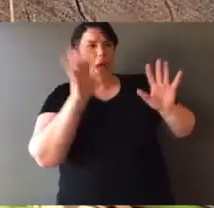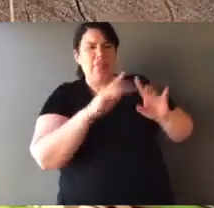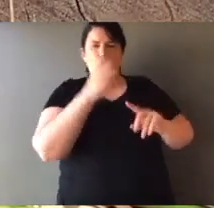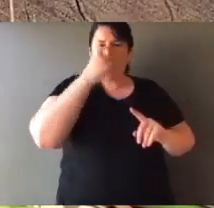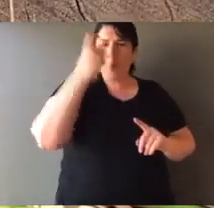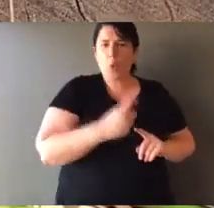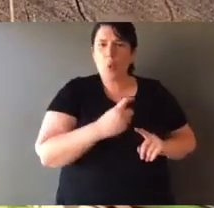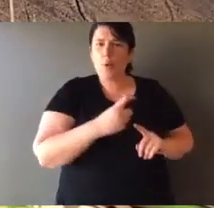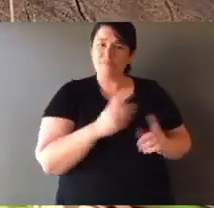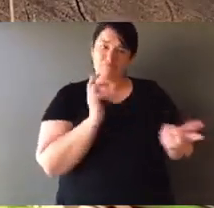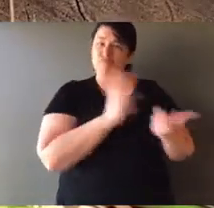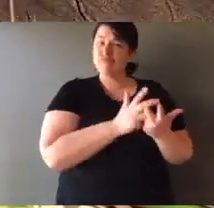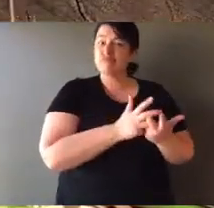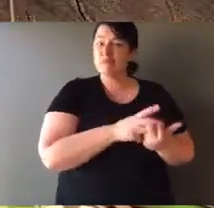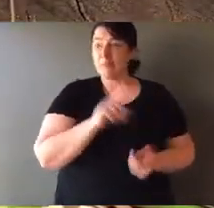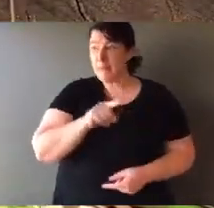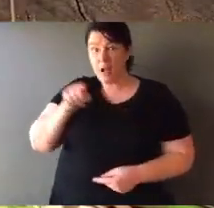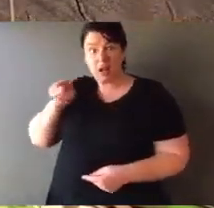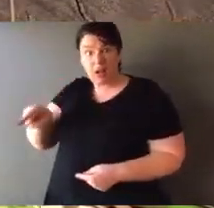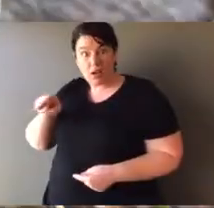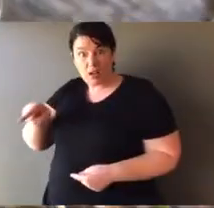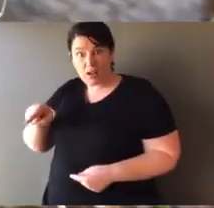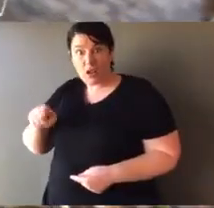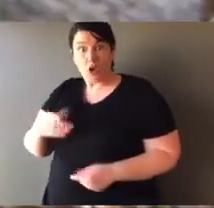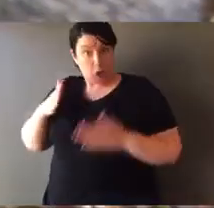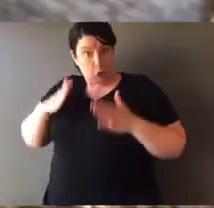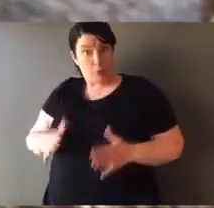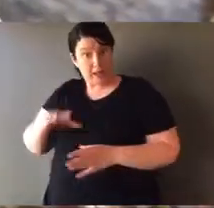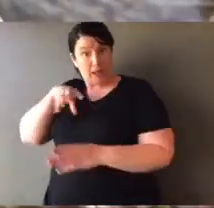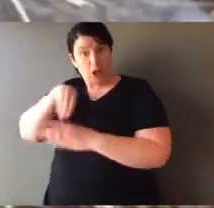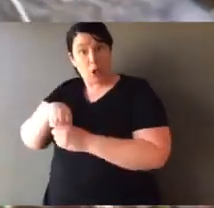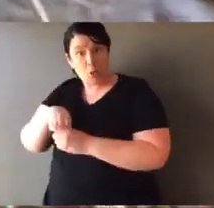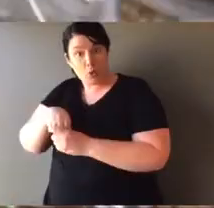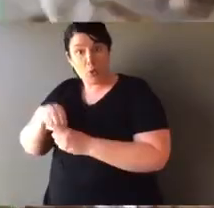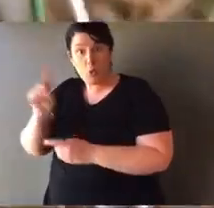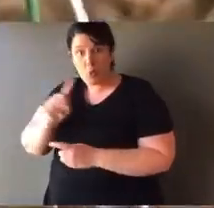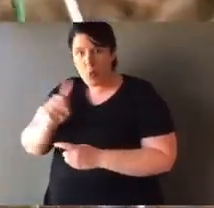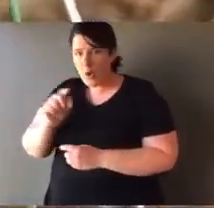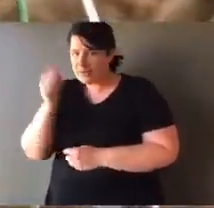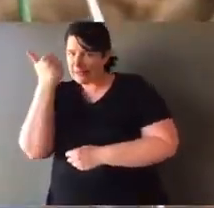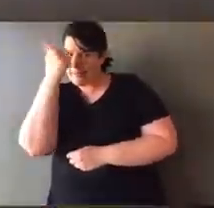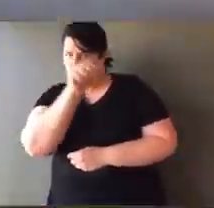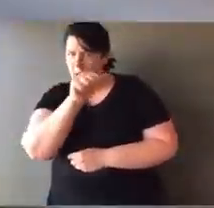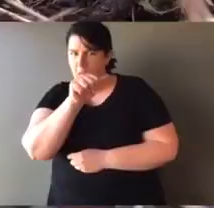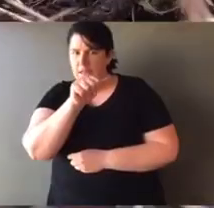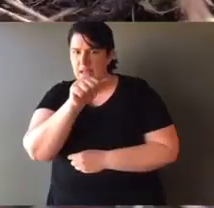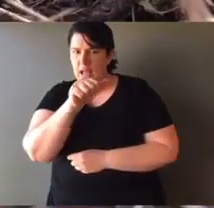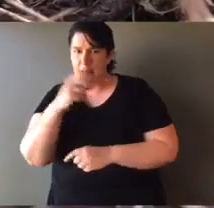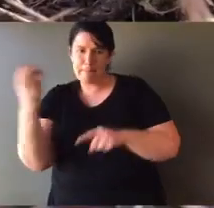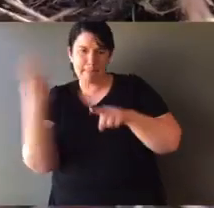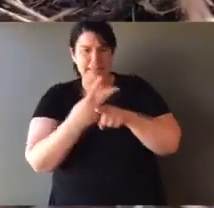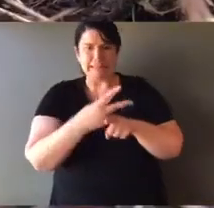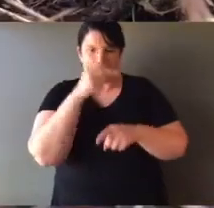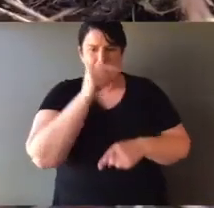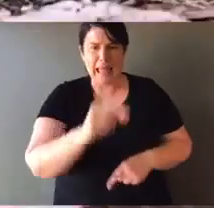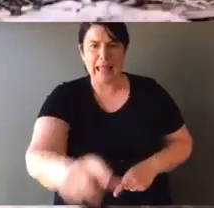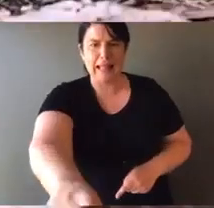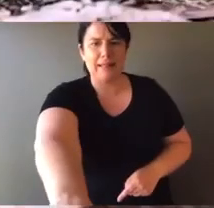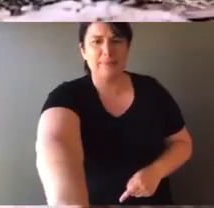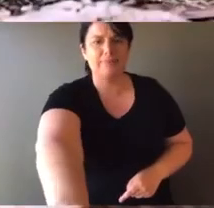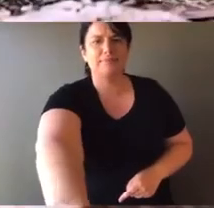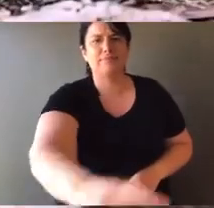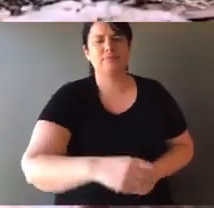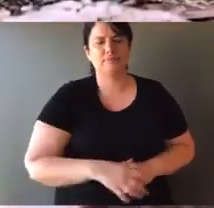a harsh environment that's Australia. But these placental mammals, which include humans, are much smarter, a much higher level